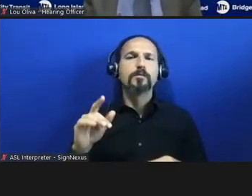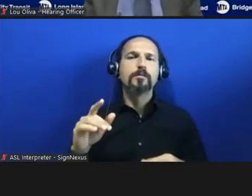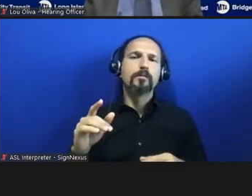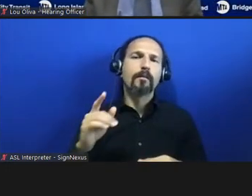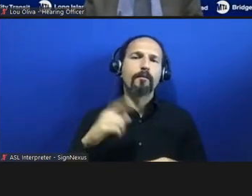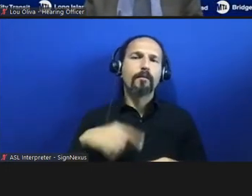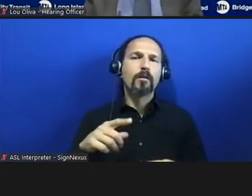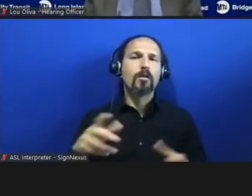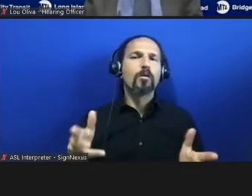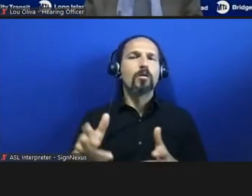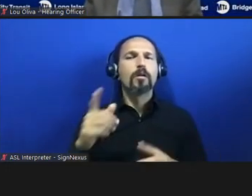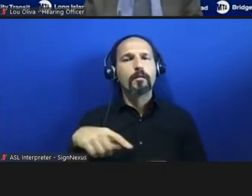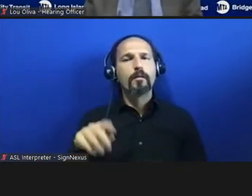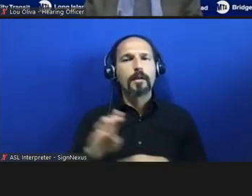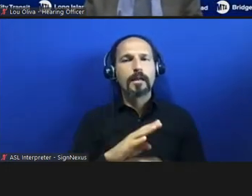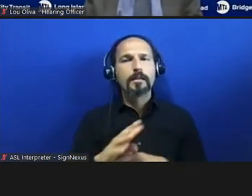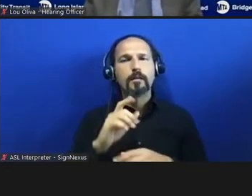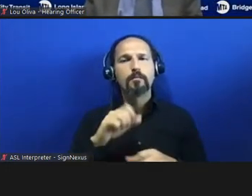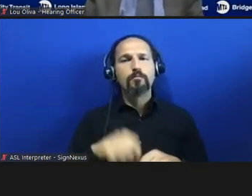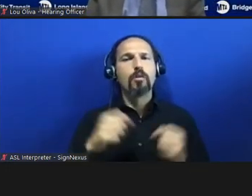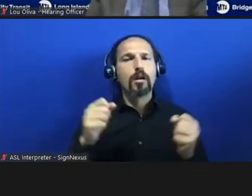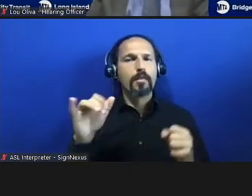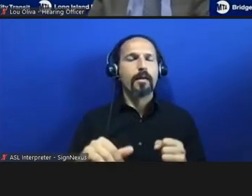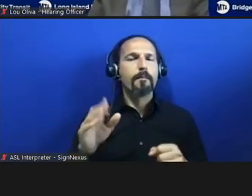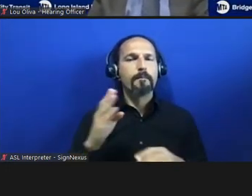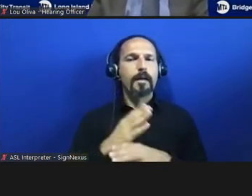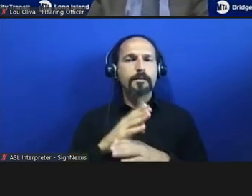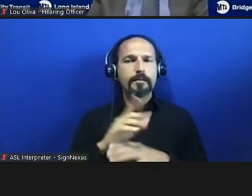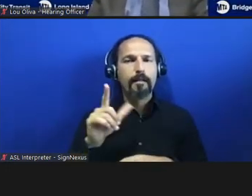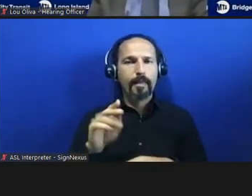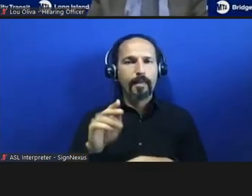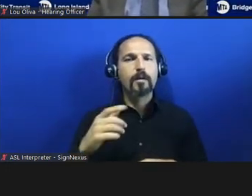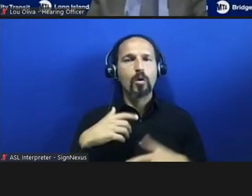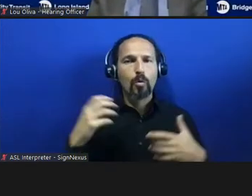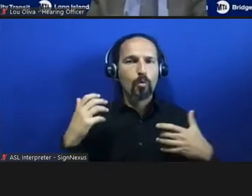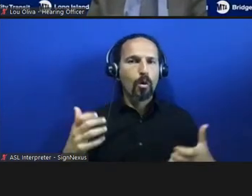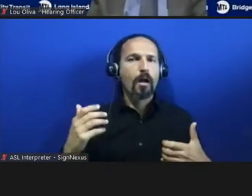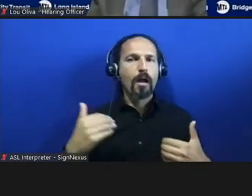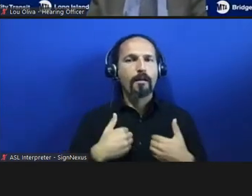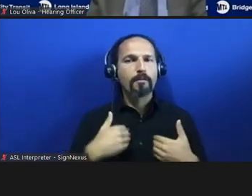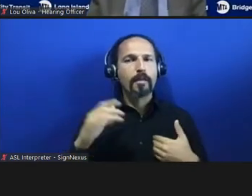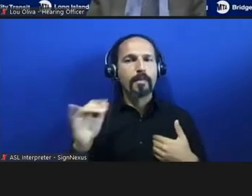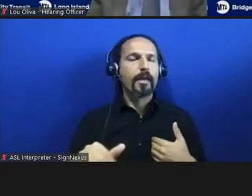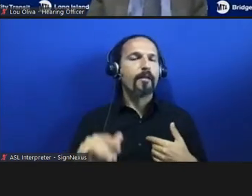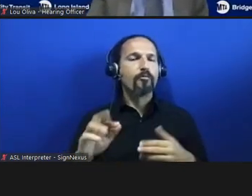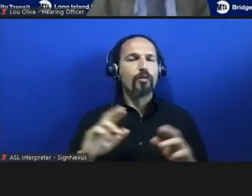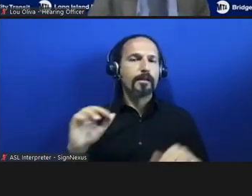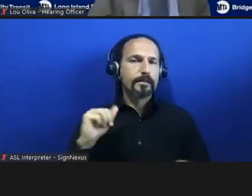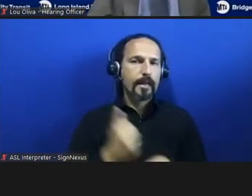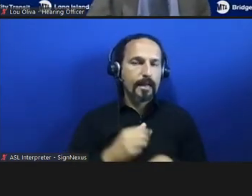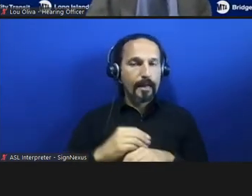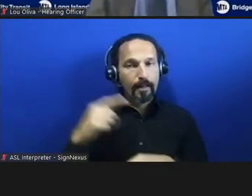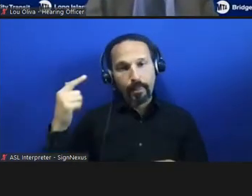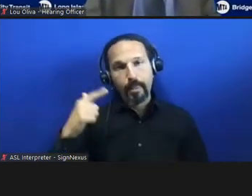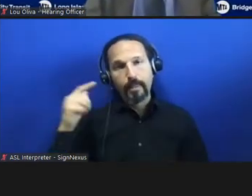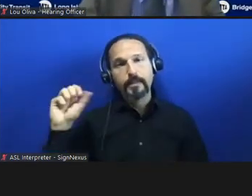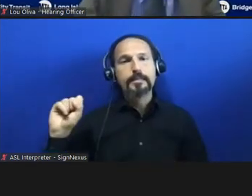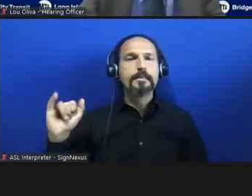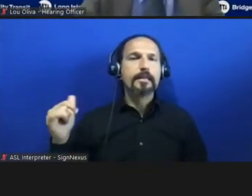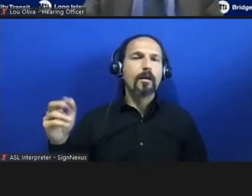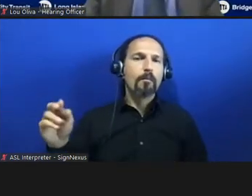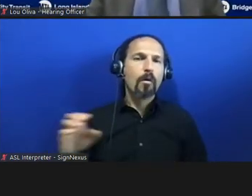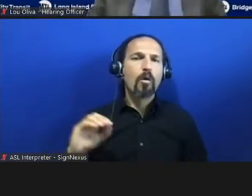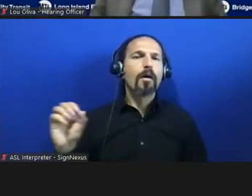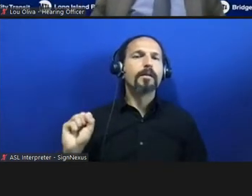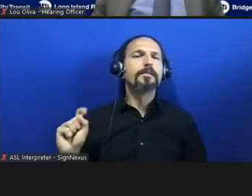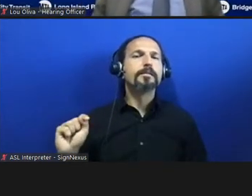individuals and businesses that impede use of the bus lanes we are seeking to have what has already been well established in London Singapore and Stockholm